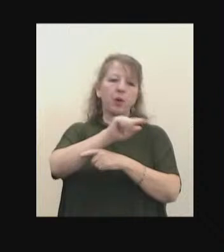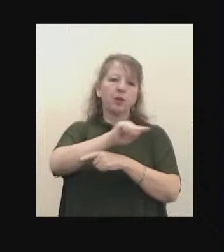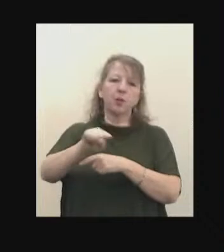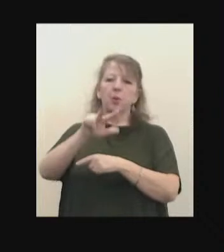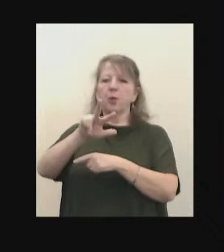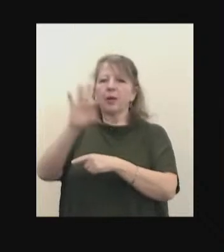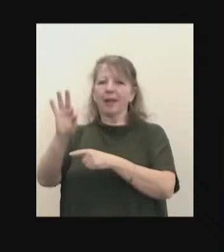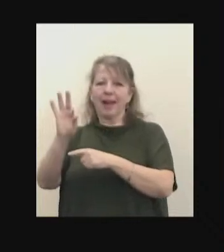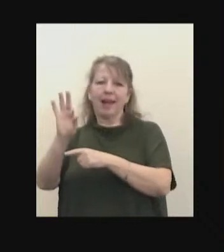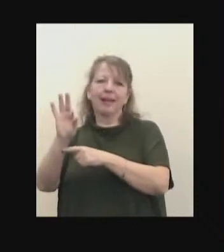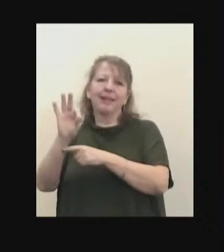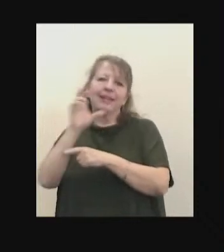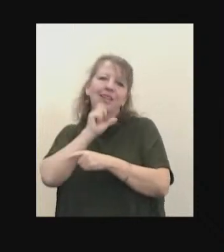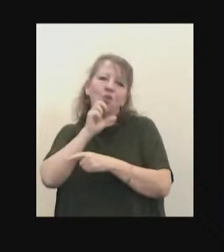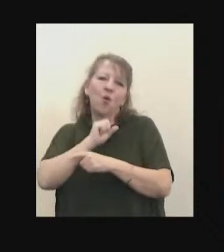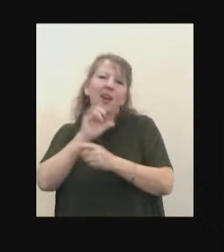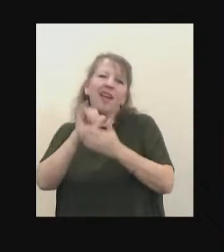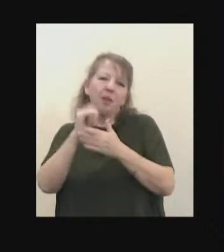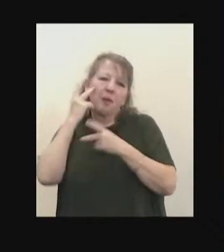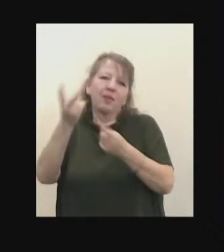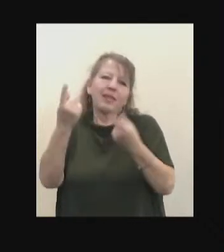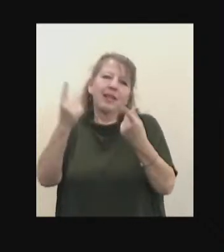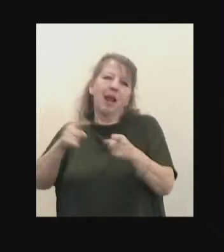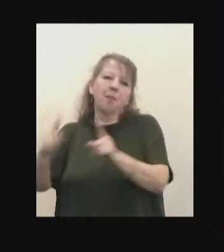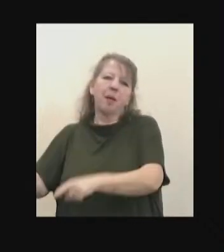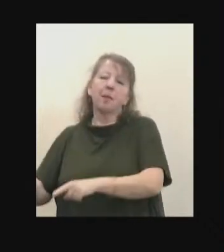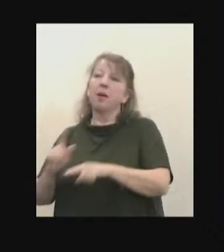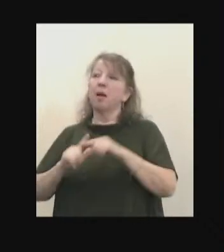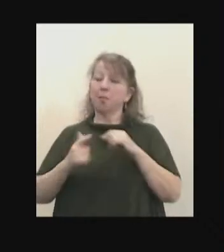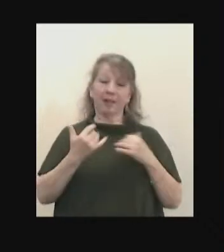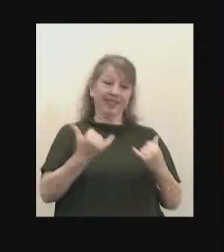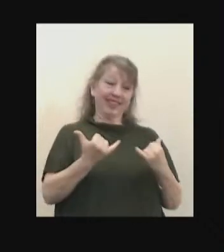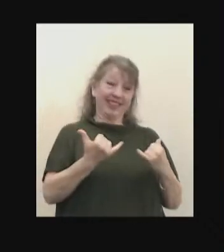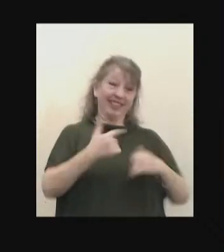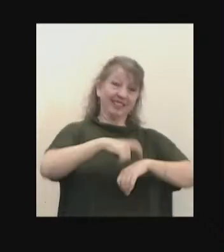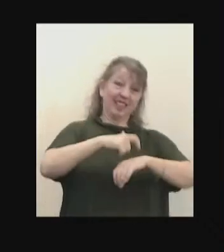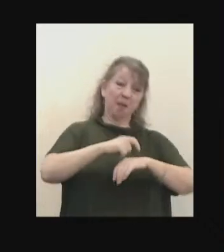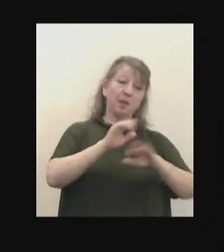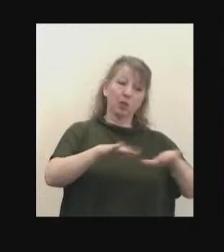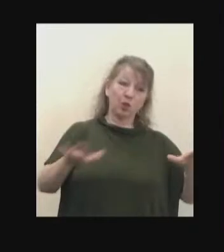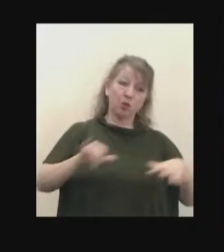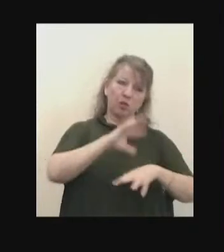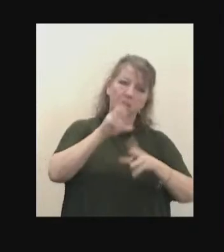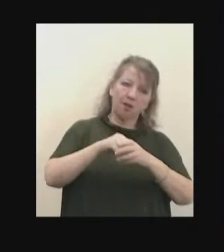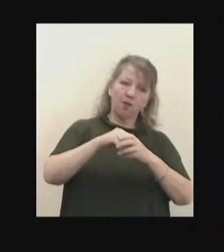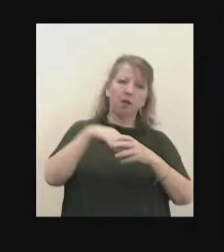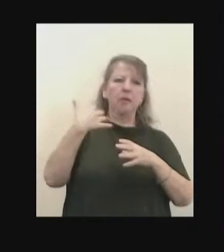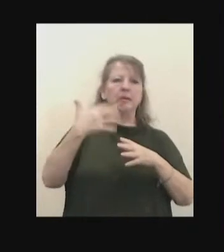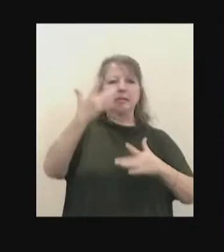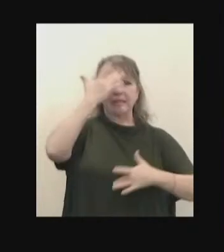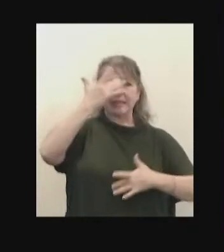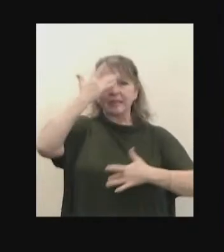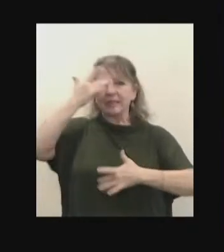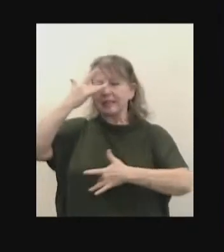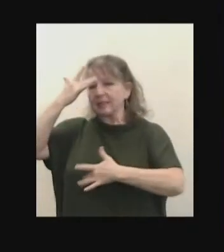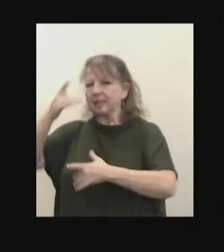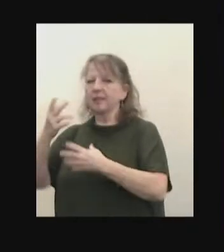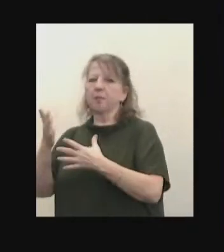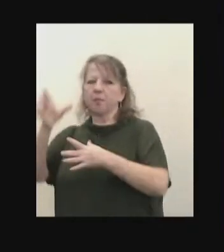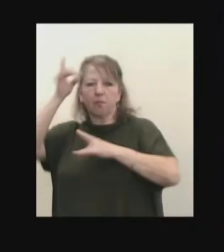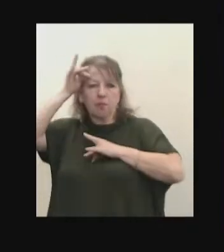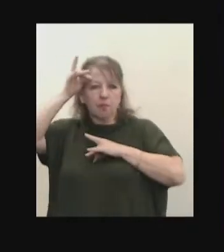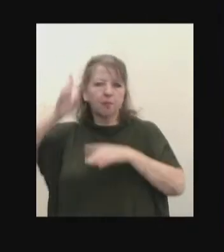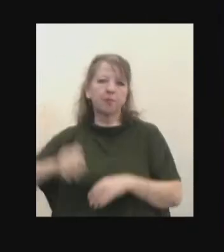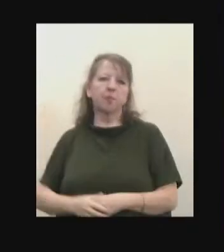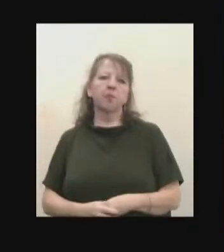time. But children made up a substantial amount of the cases and had the highest positivity rates.